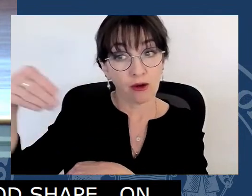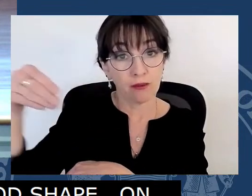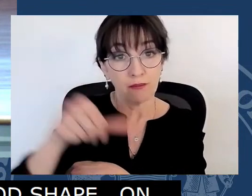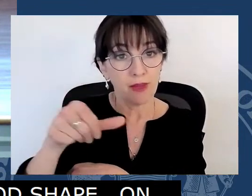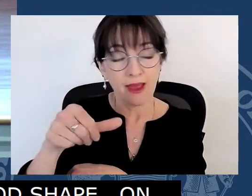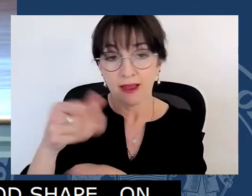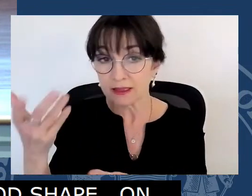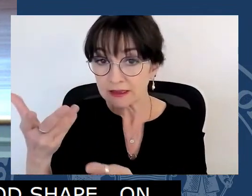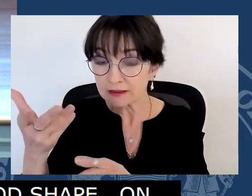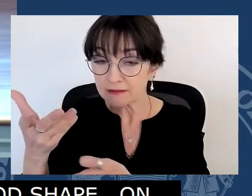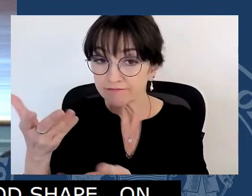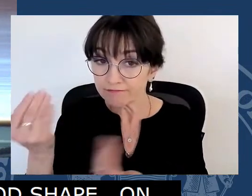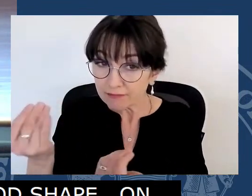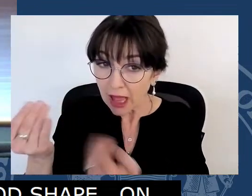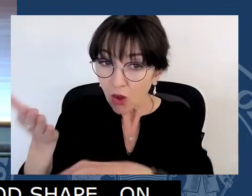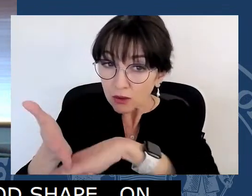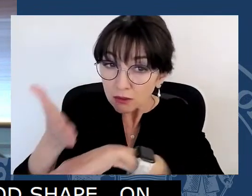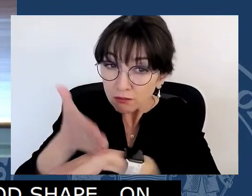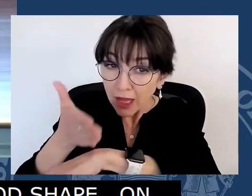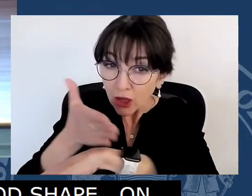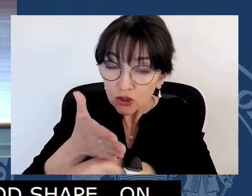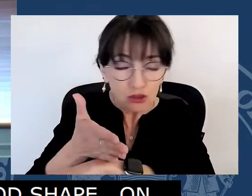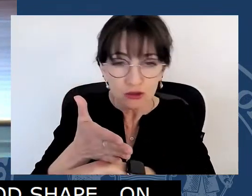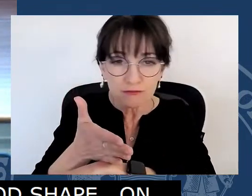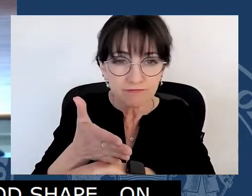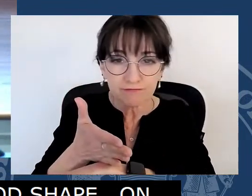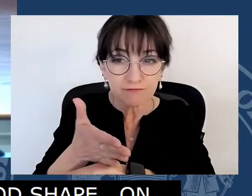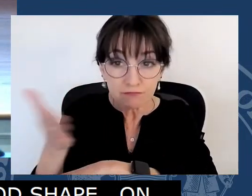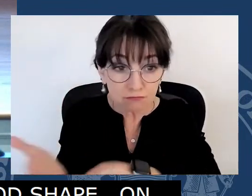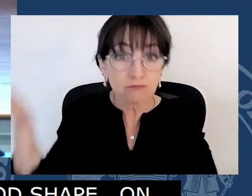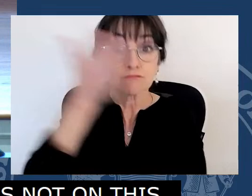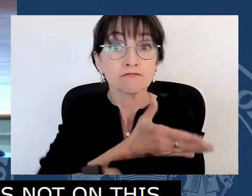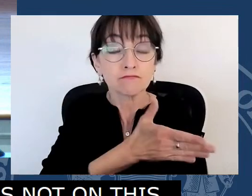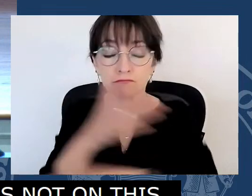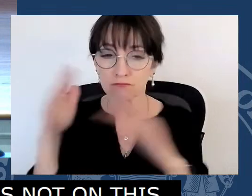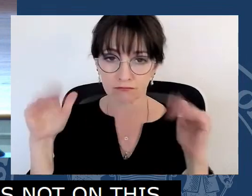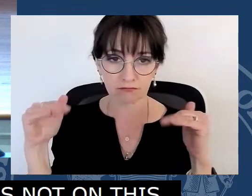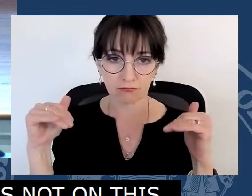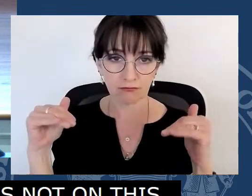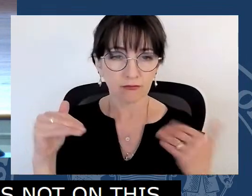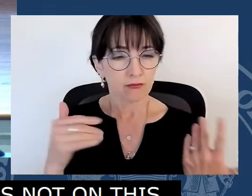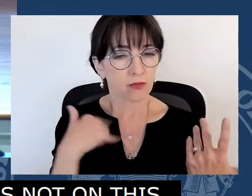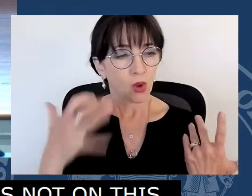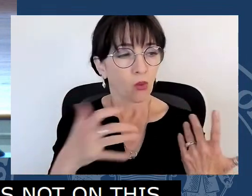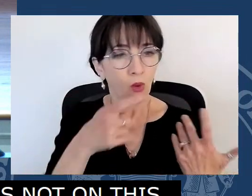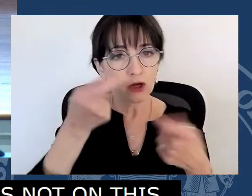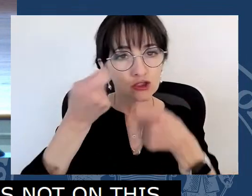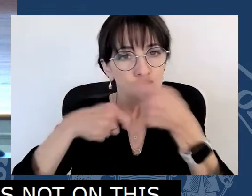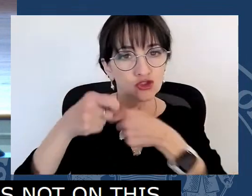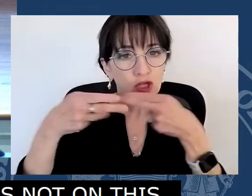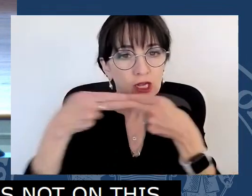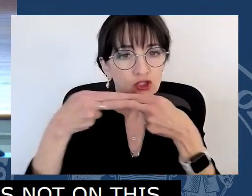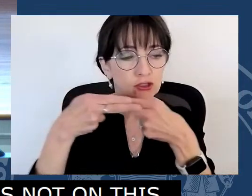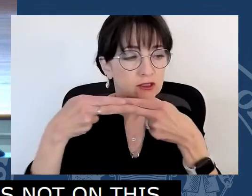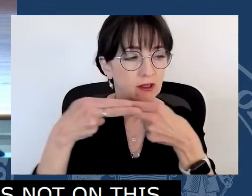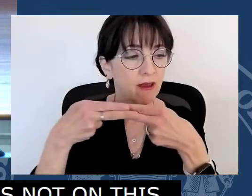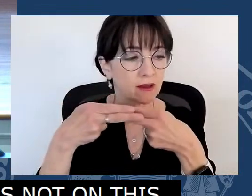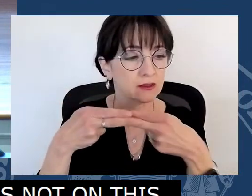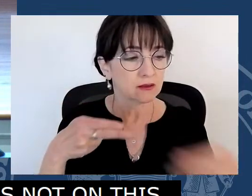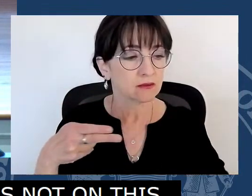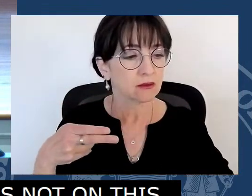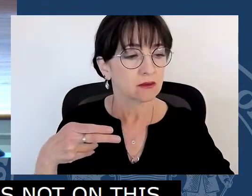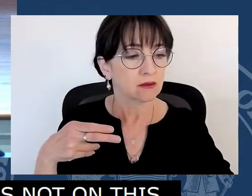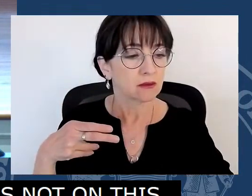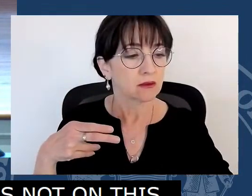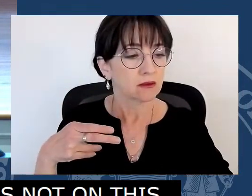It's not on this slide. Can you go back to the wheel slide? We put money, if